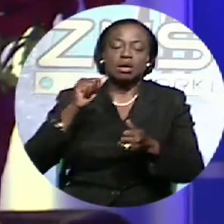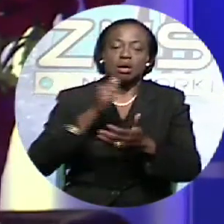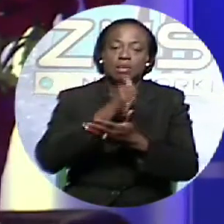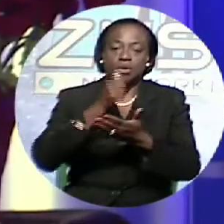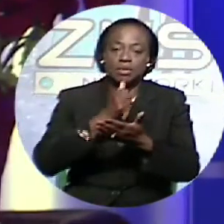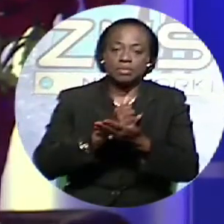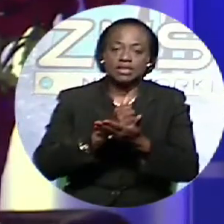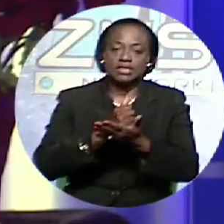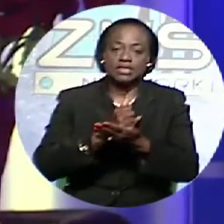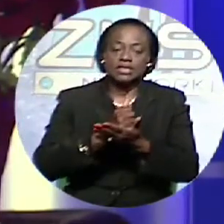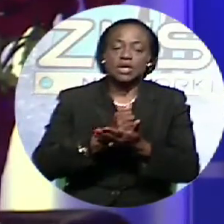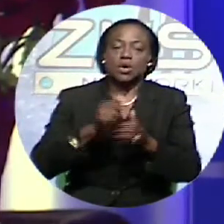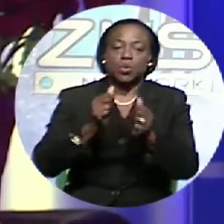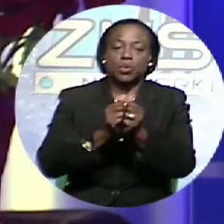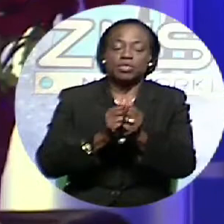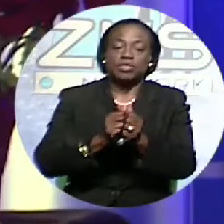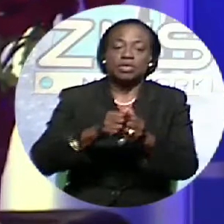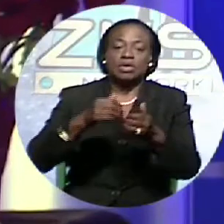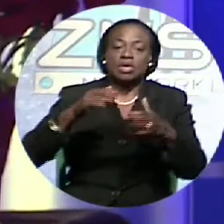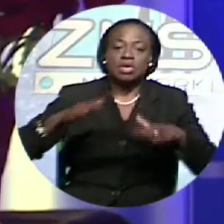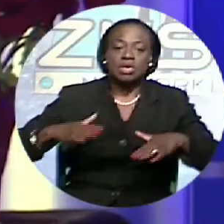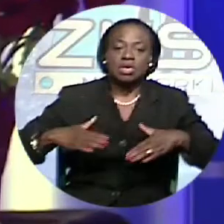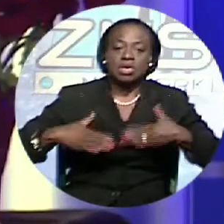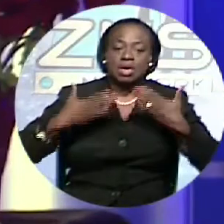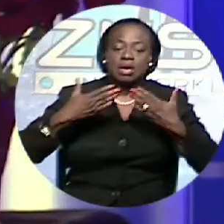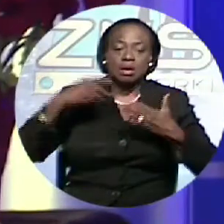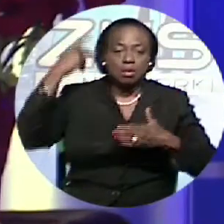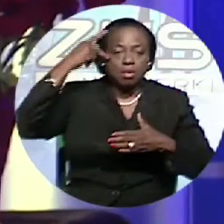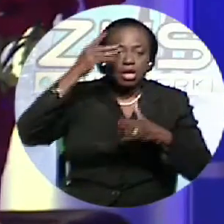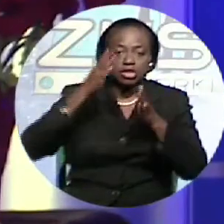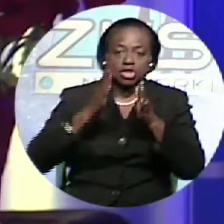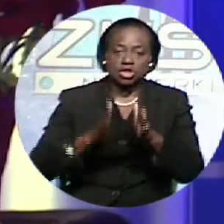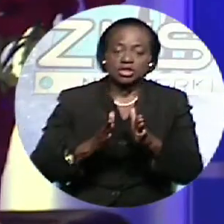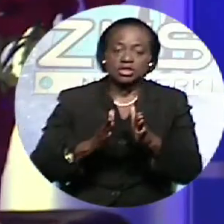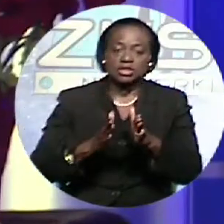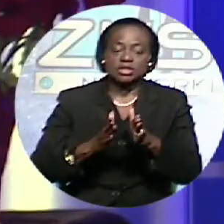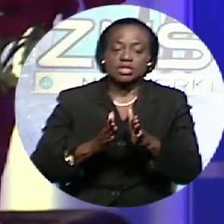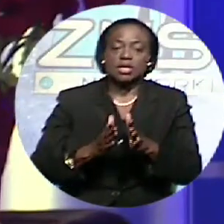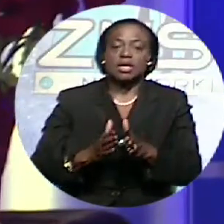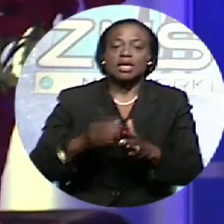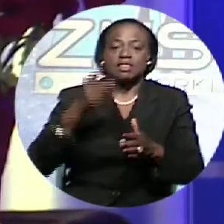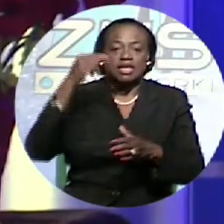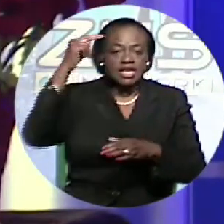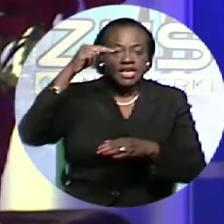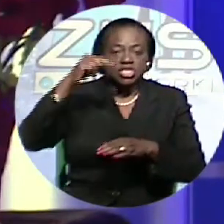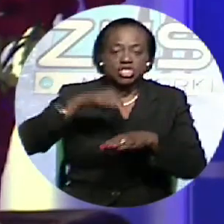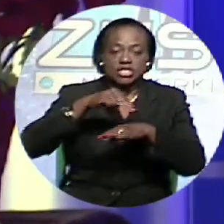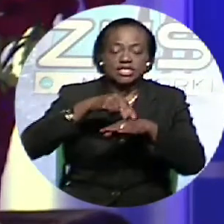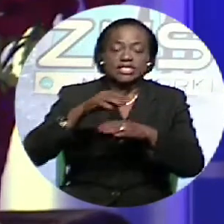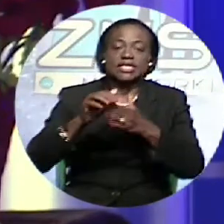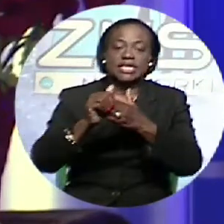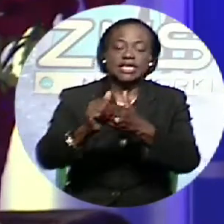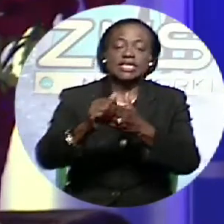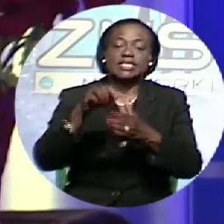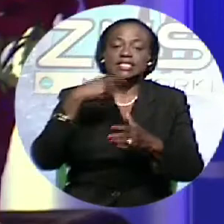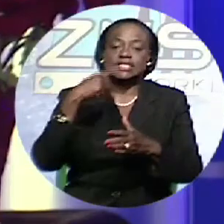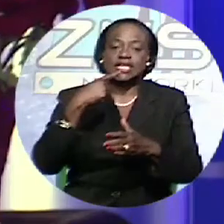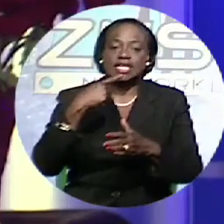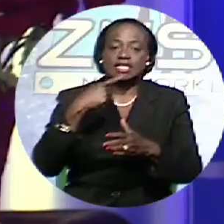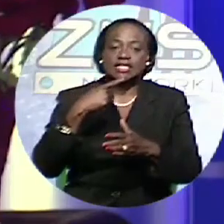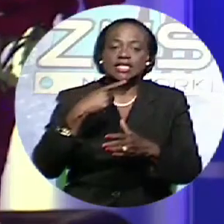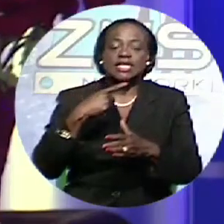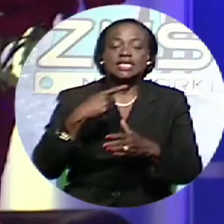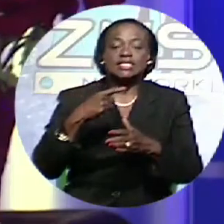politicians who are expected to bring a new type of leadership to governance. The nation's leader says it's a part of his vision to incorporate new blood to